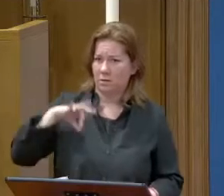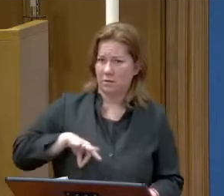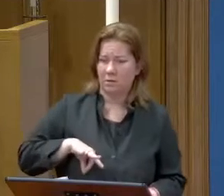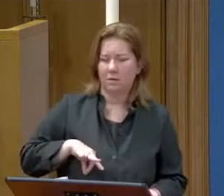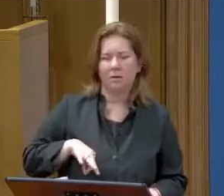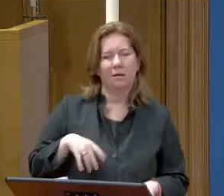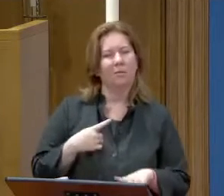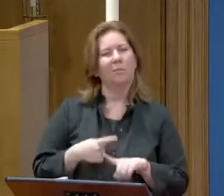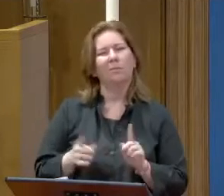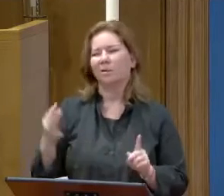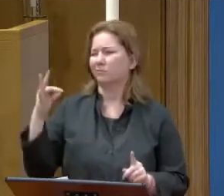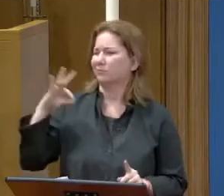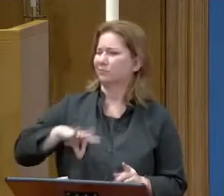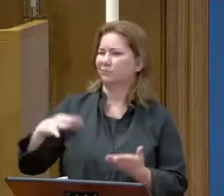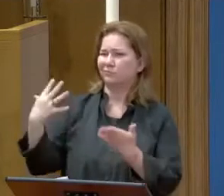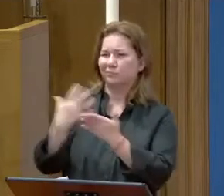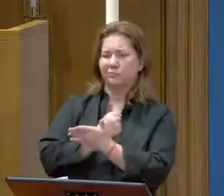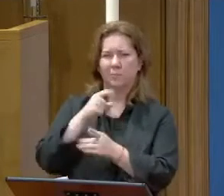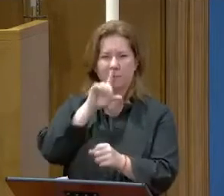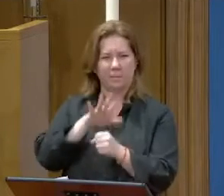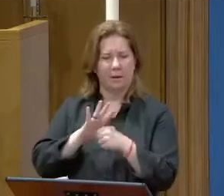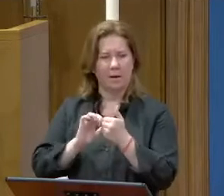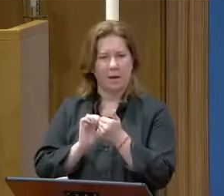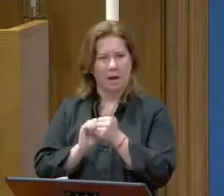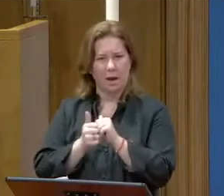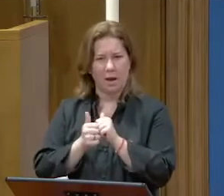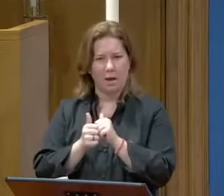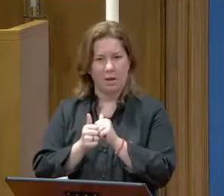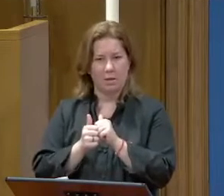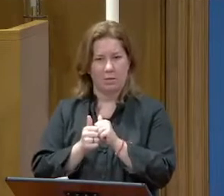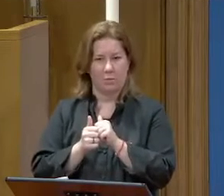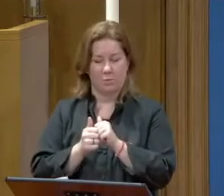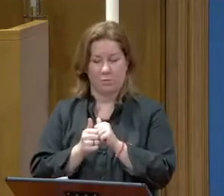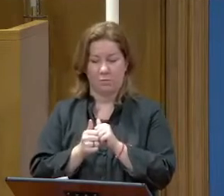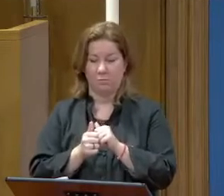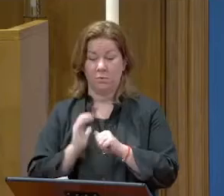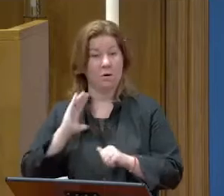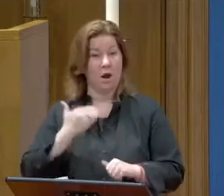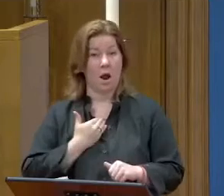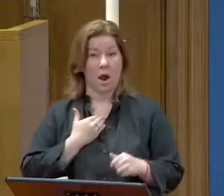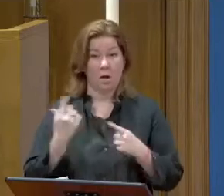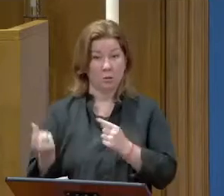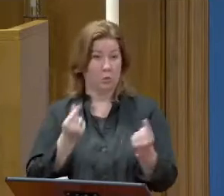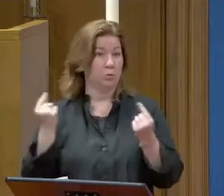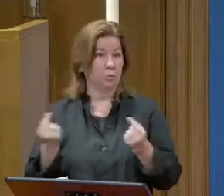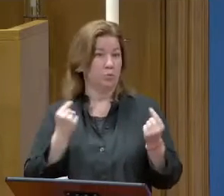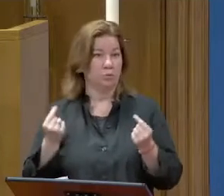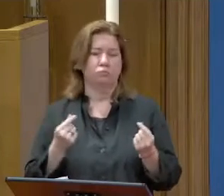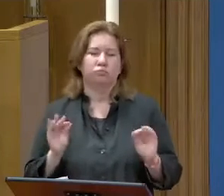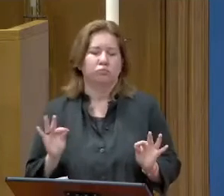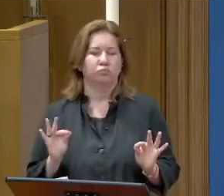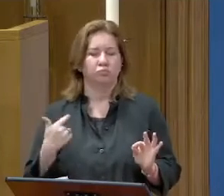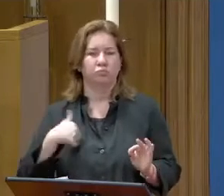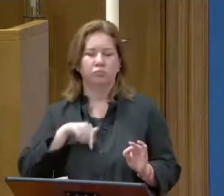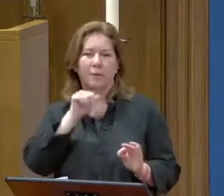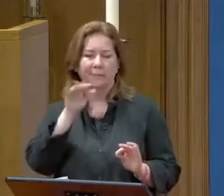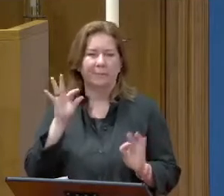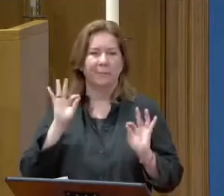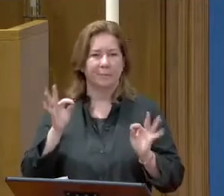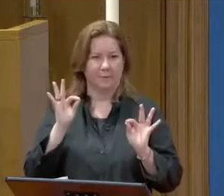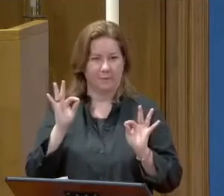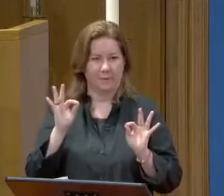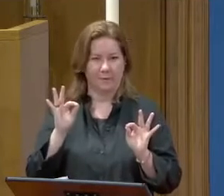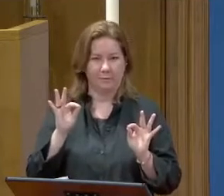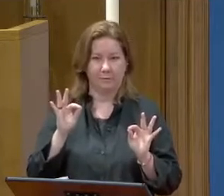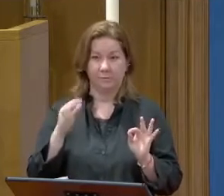possibly obtain these promises? It can't be by what we do, for none of us is perfect, and none of